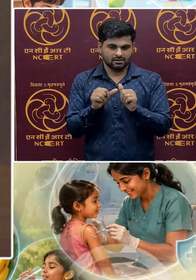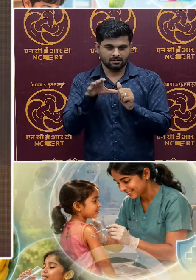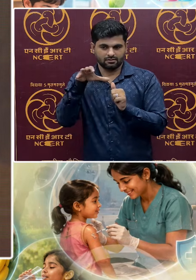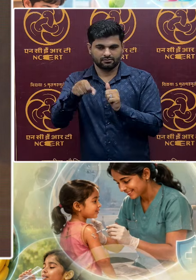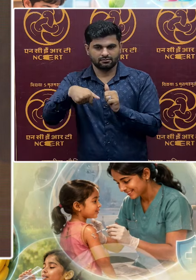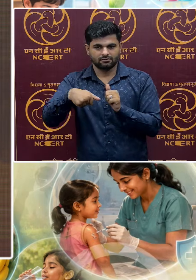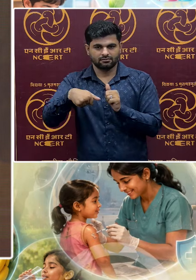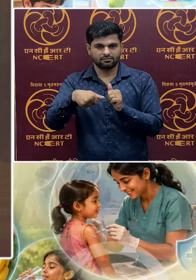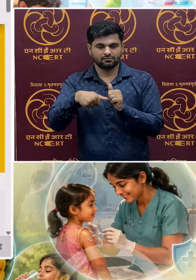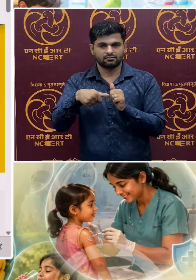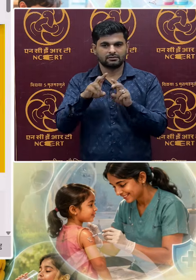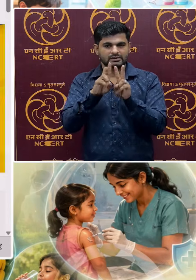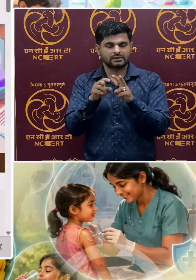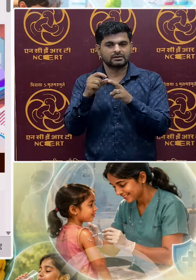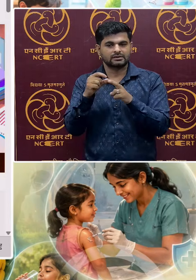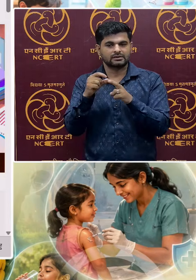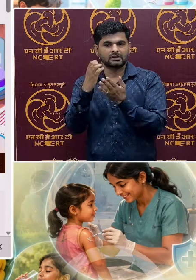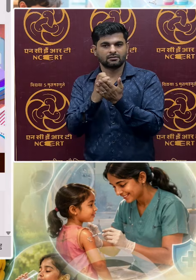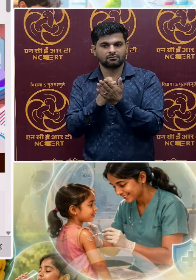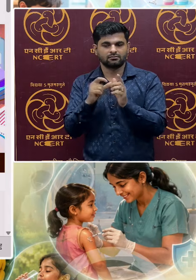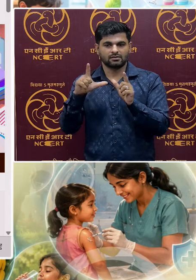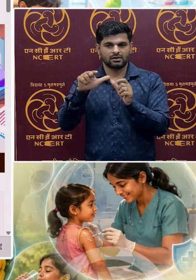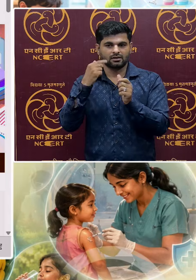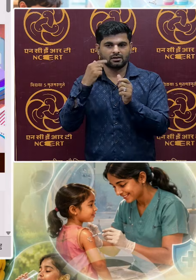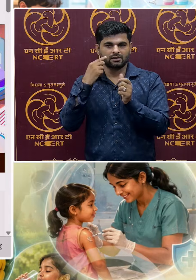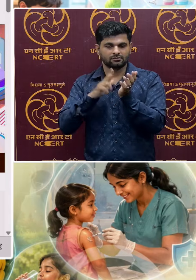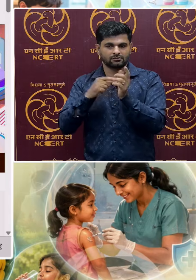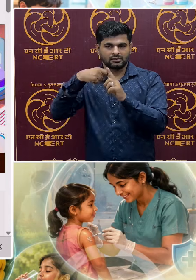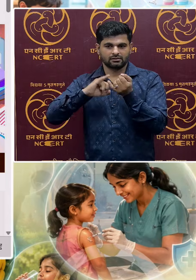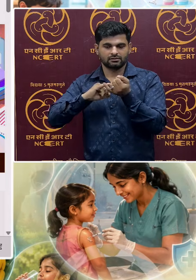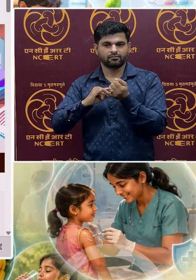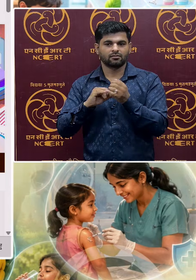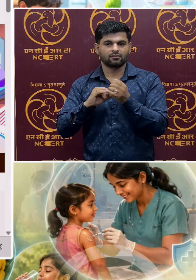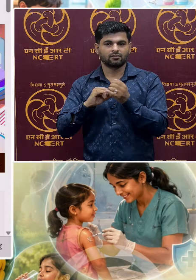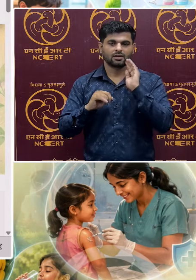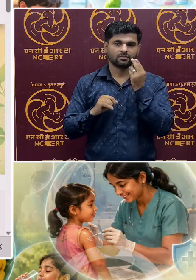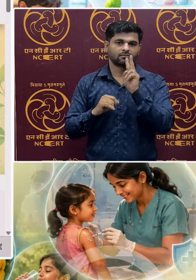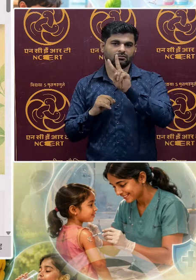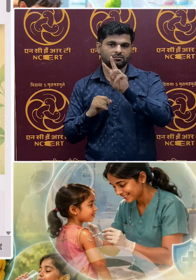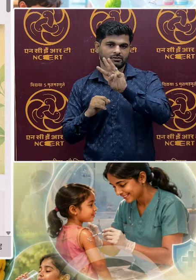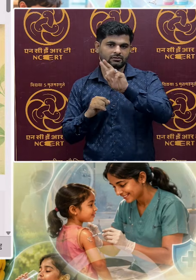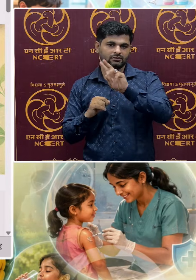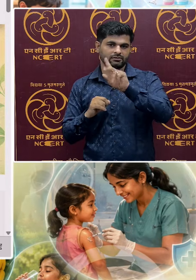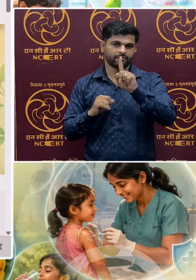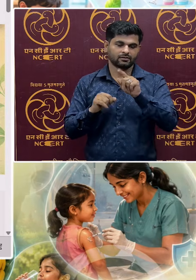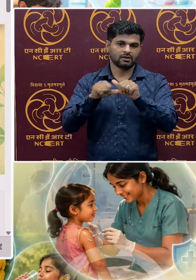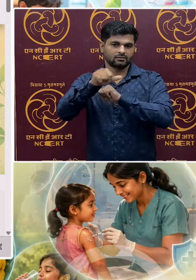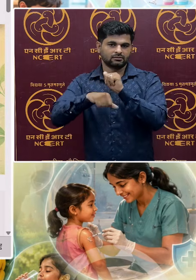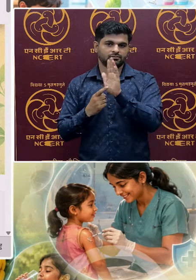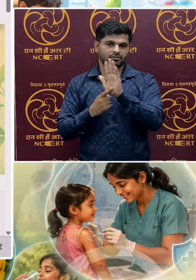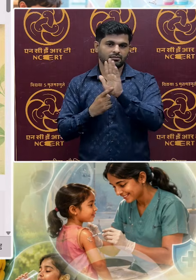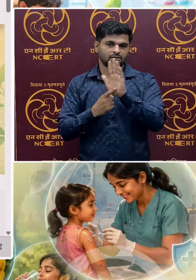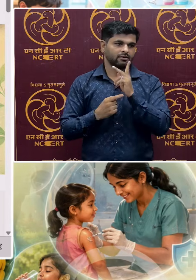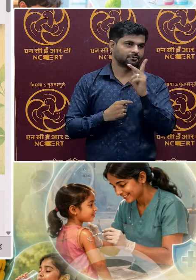to the Diksha course. That link will be updated on 31st of August. So here you can see it on your screens.